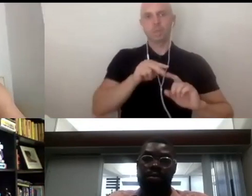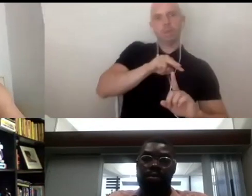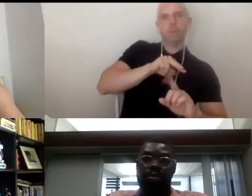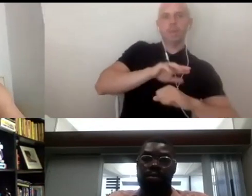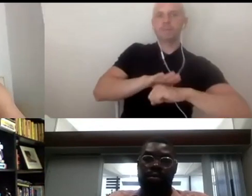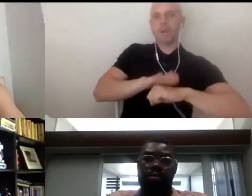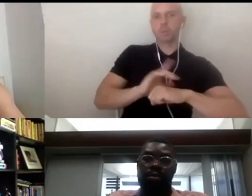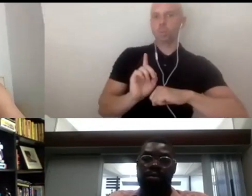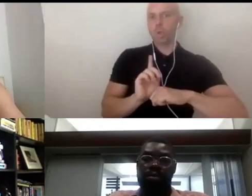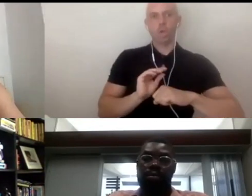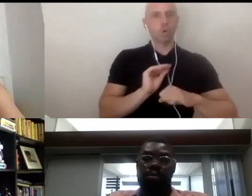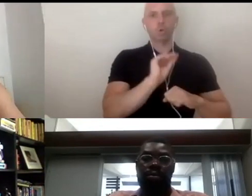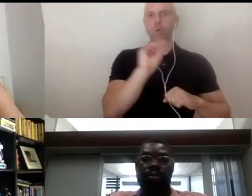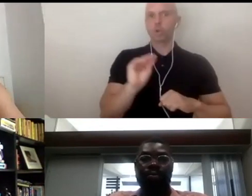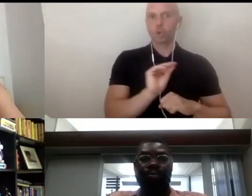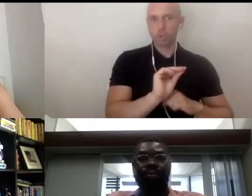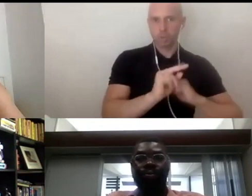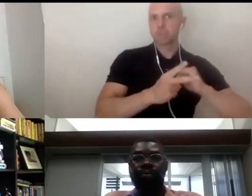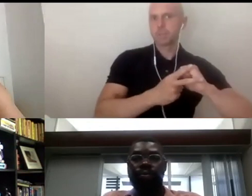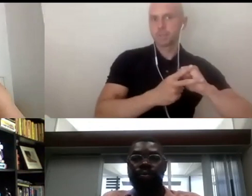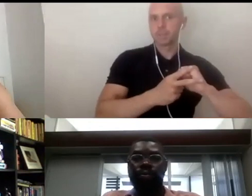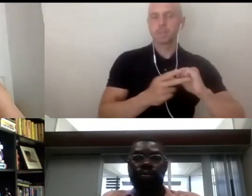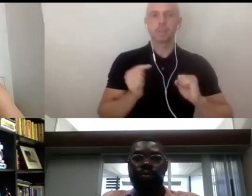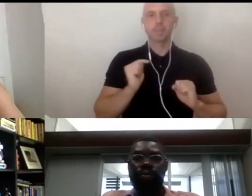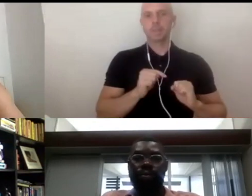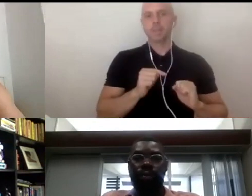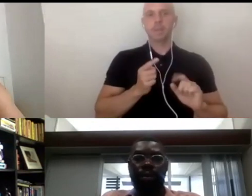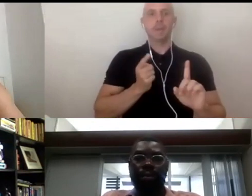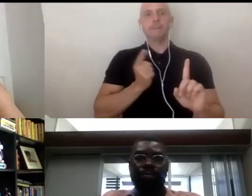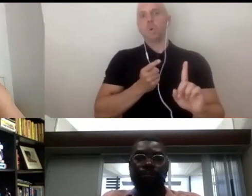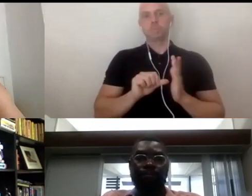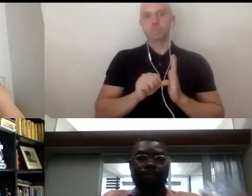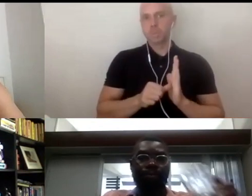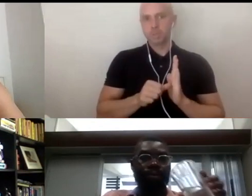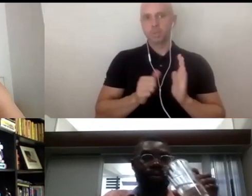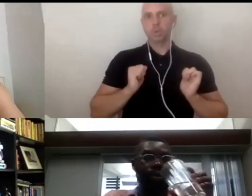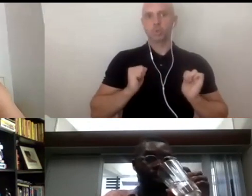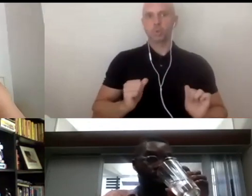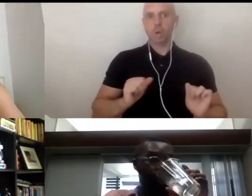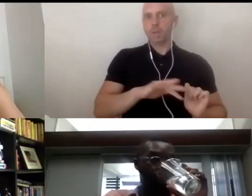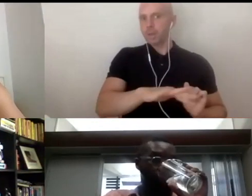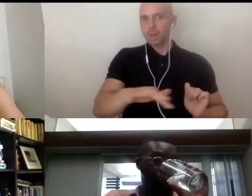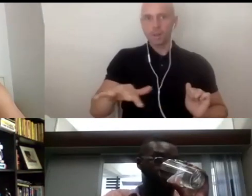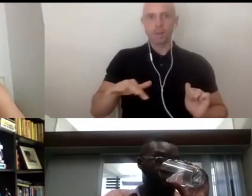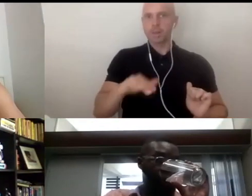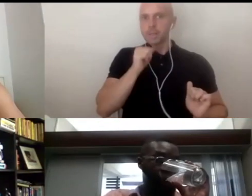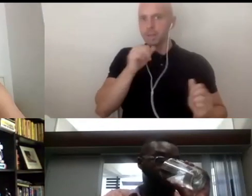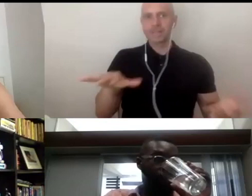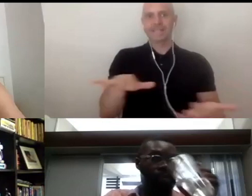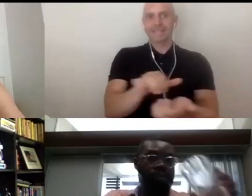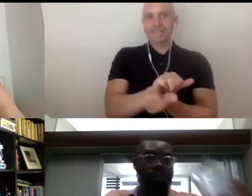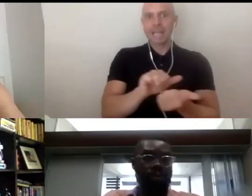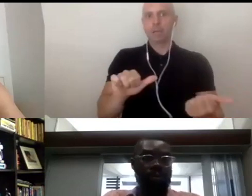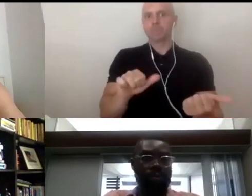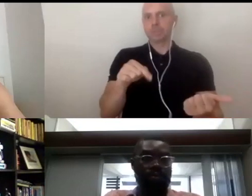go. The big thing is just addressing their concerns over impacts to the horticultural aspects of the space. Is there a